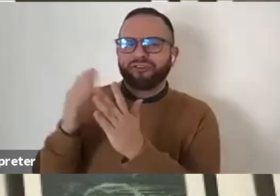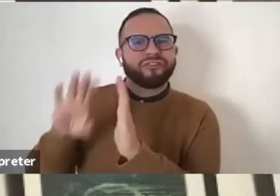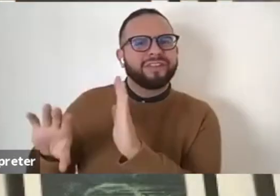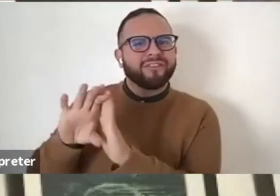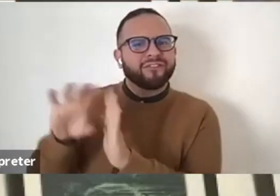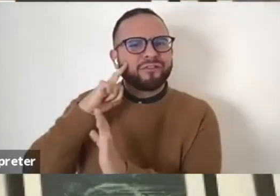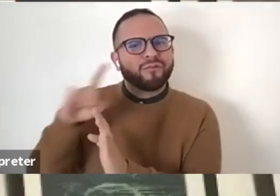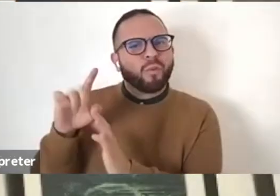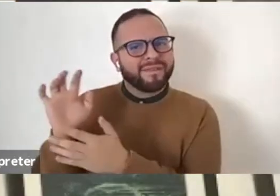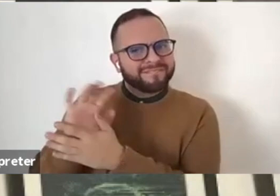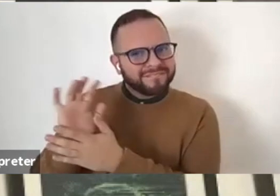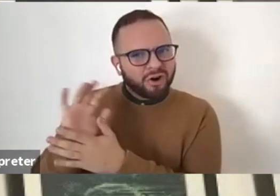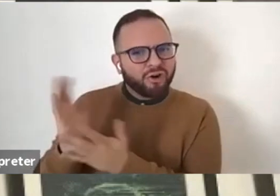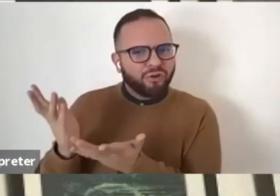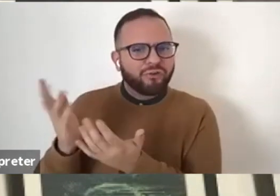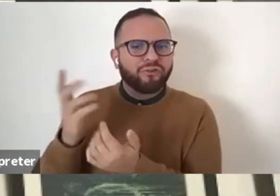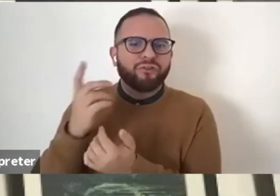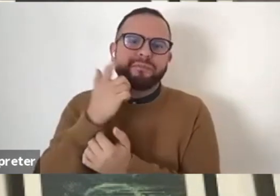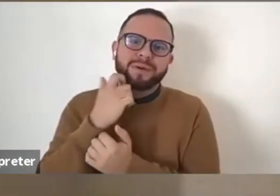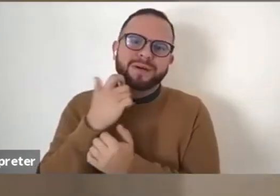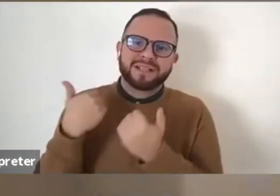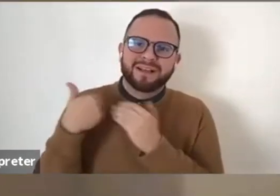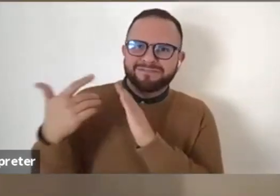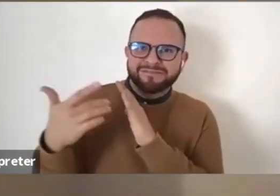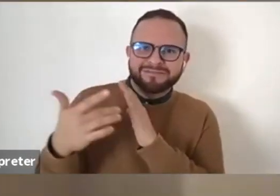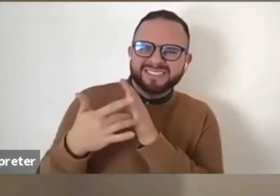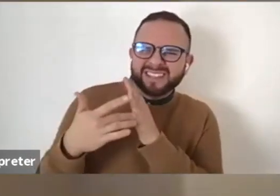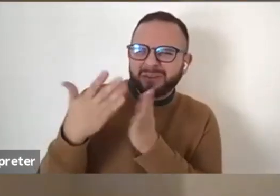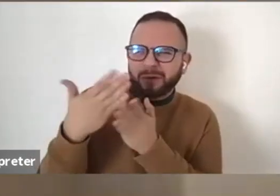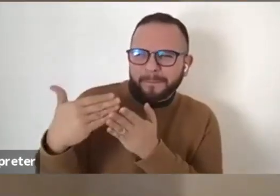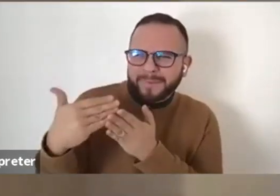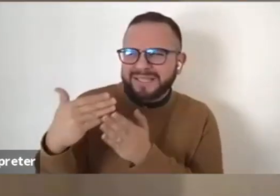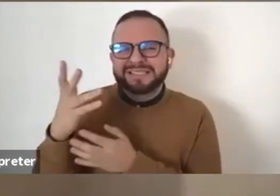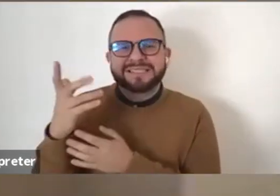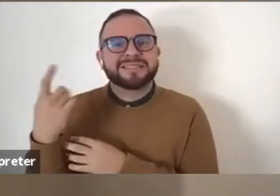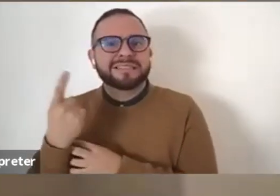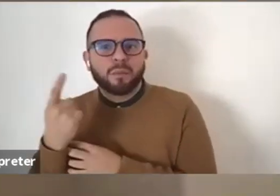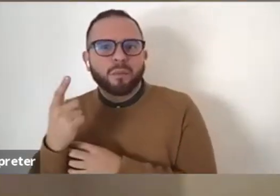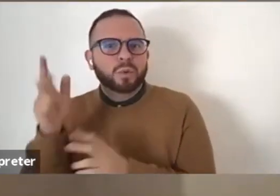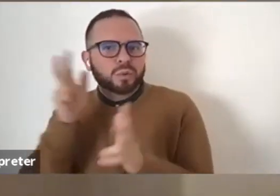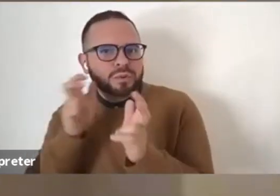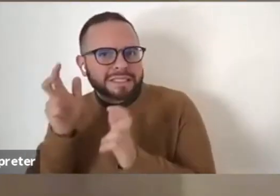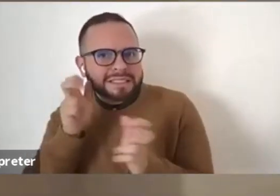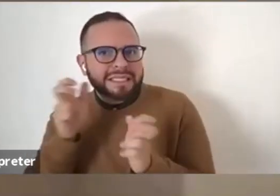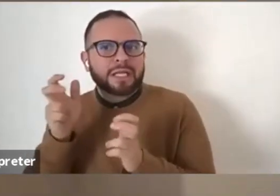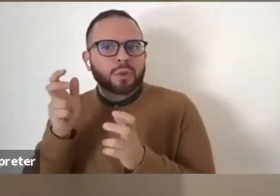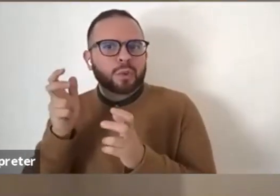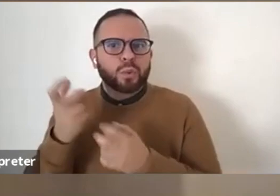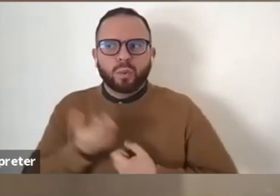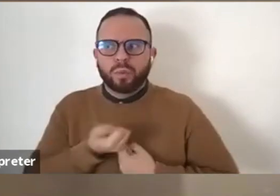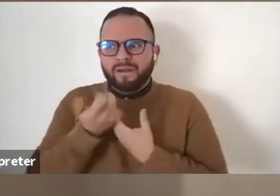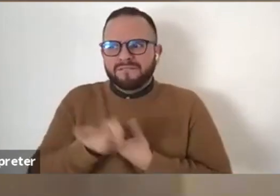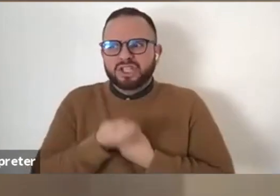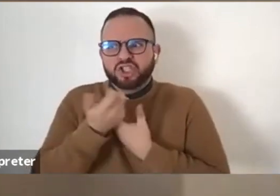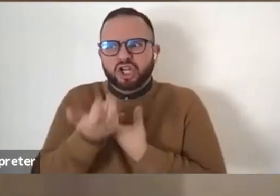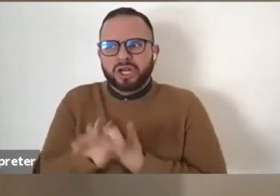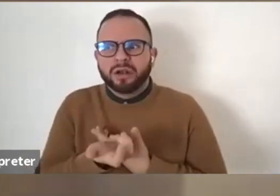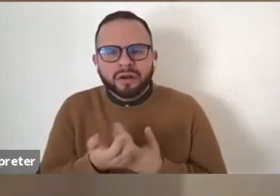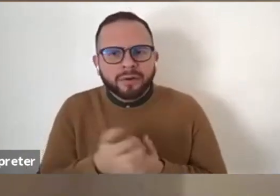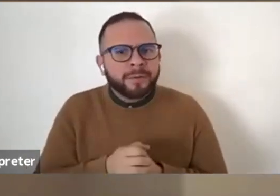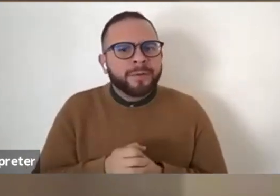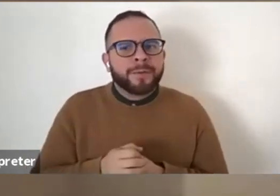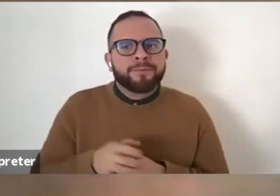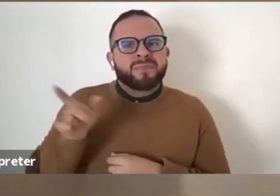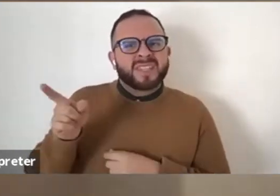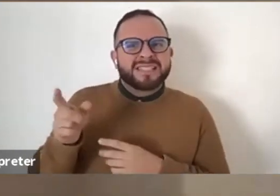he's a little bit like the therapist, a little bit like someone who's listening to the confession. He's here and